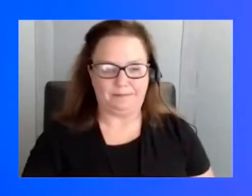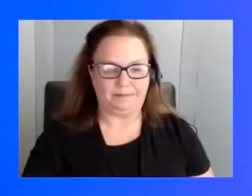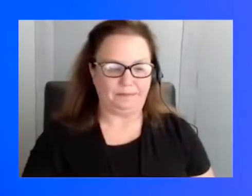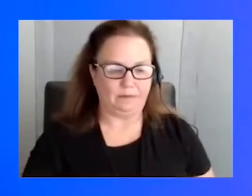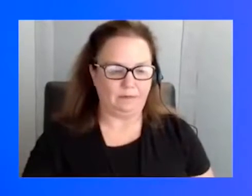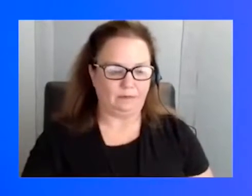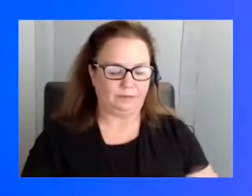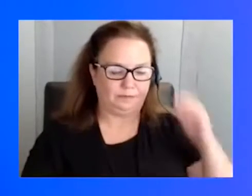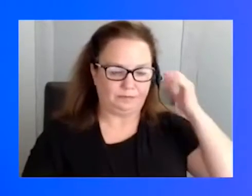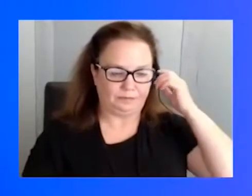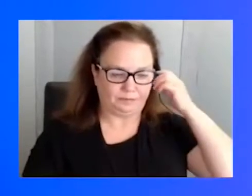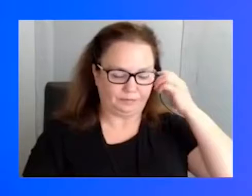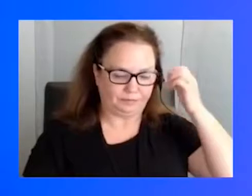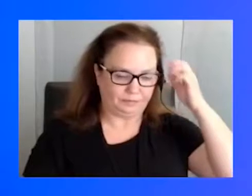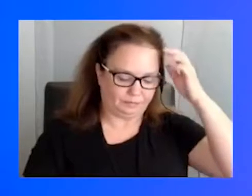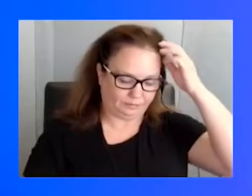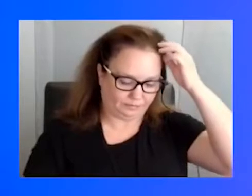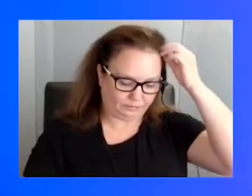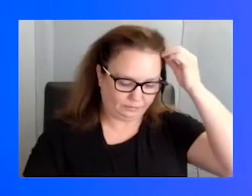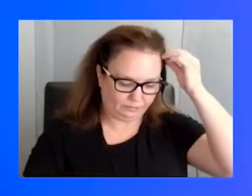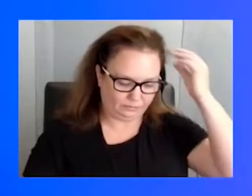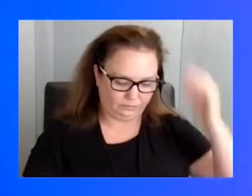and then,